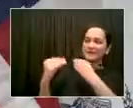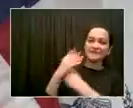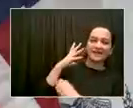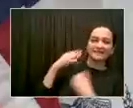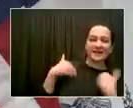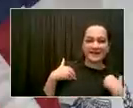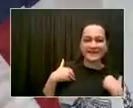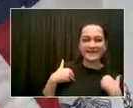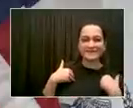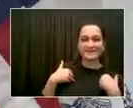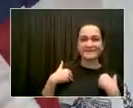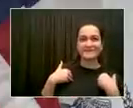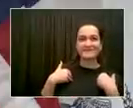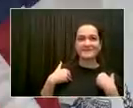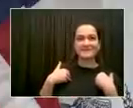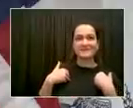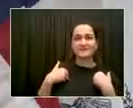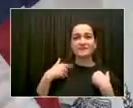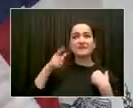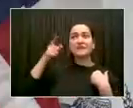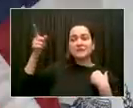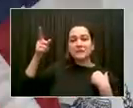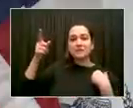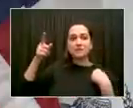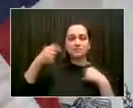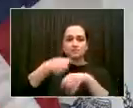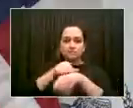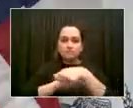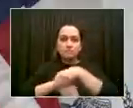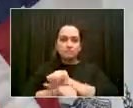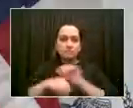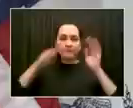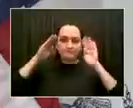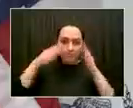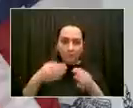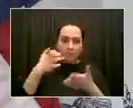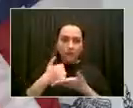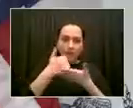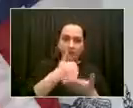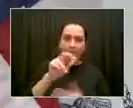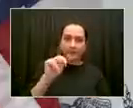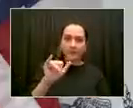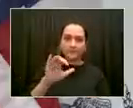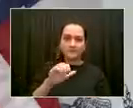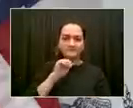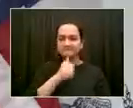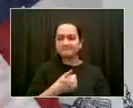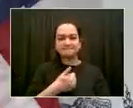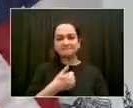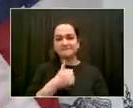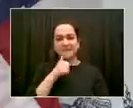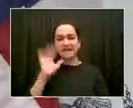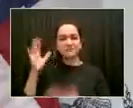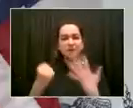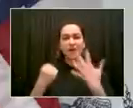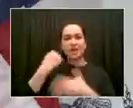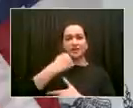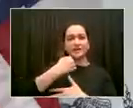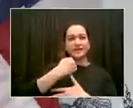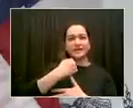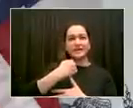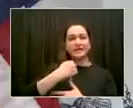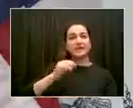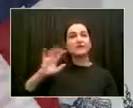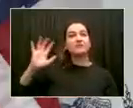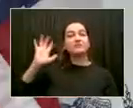lot of the issues revolved around our kids, our schools, and not getting the help we needed. So when we